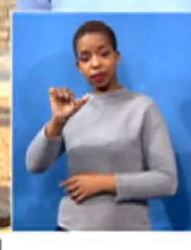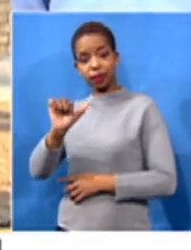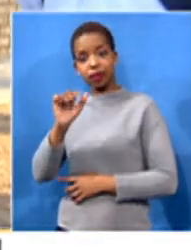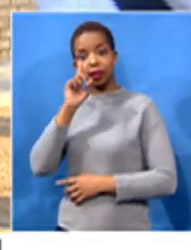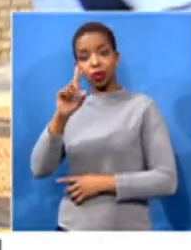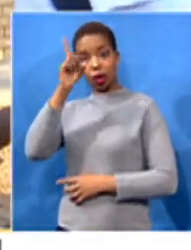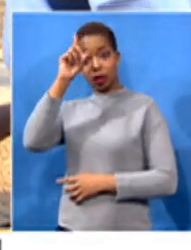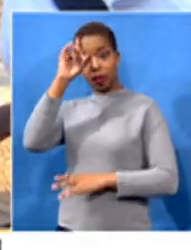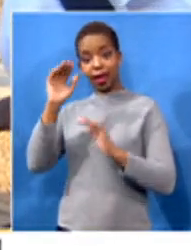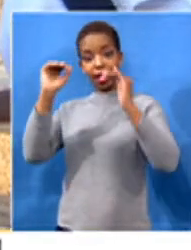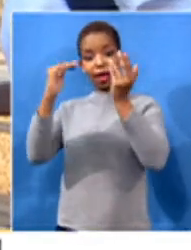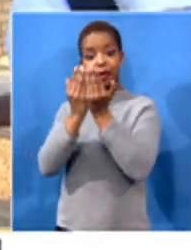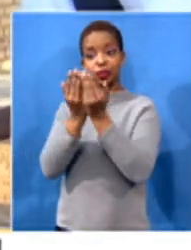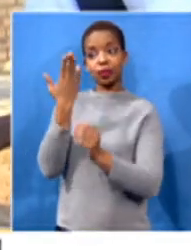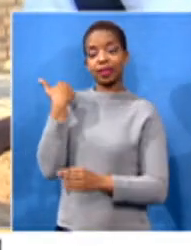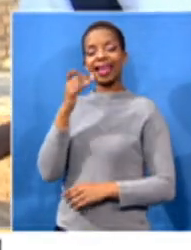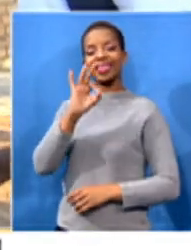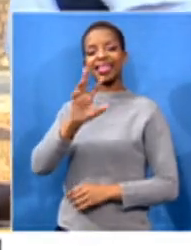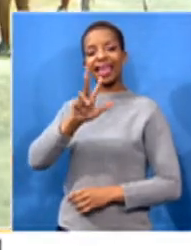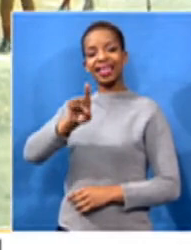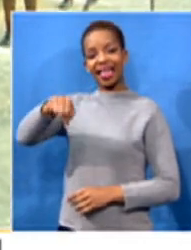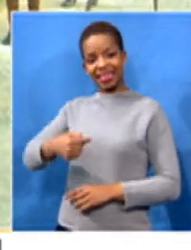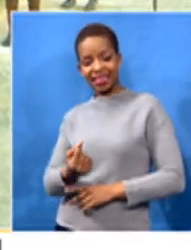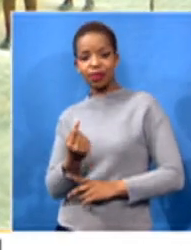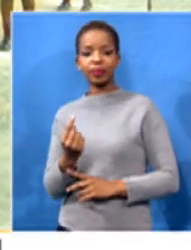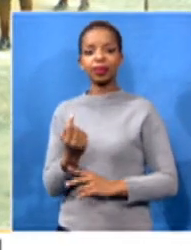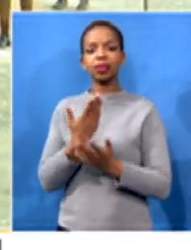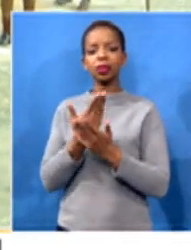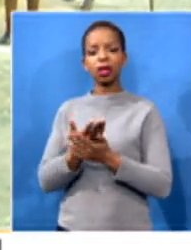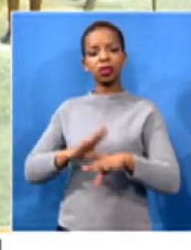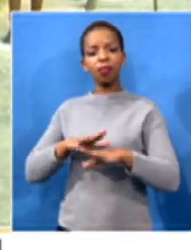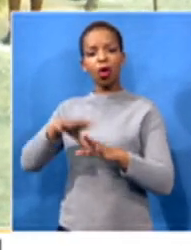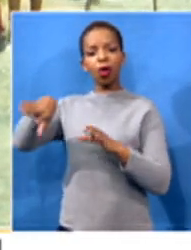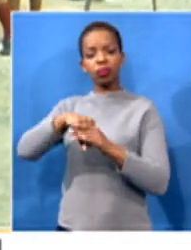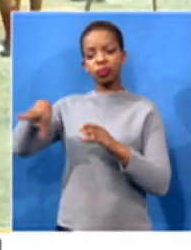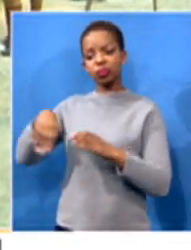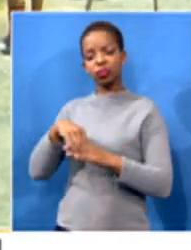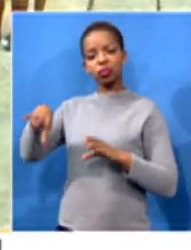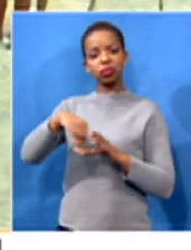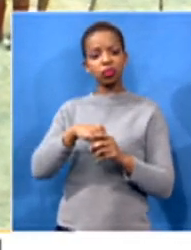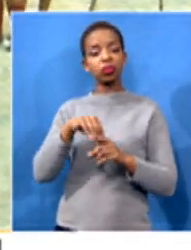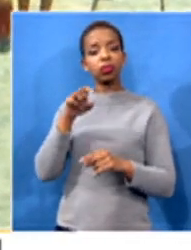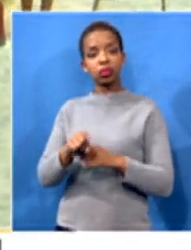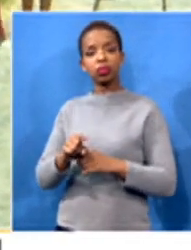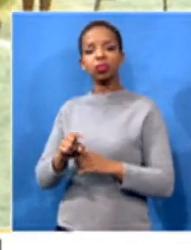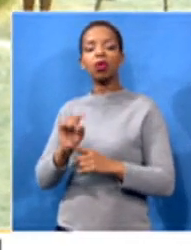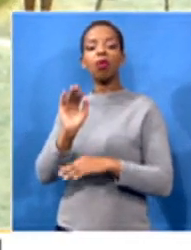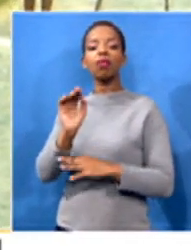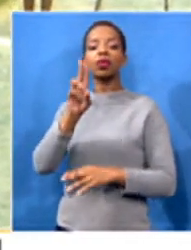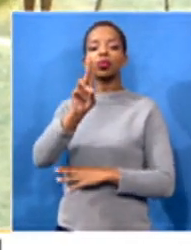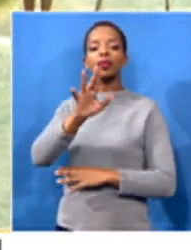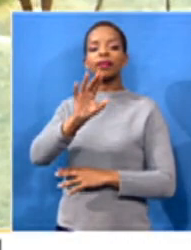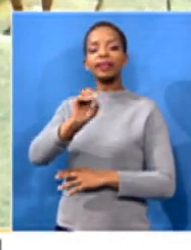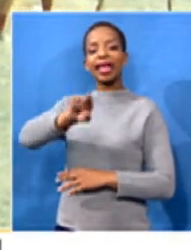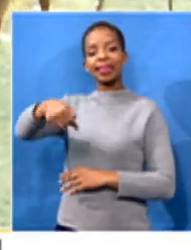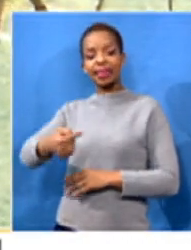were 38,000 spaces available to accommodate students. And this was to accommodate more than